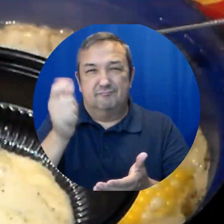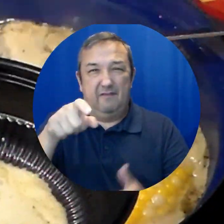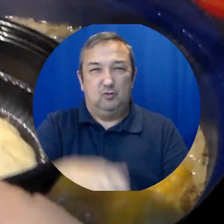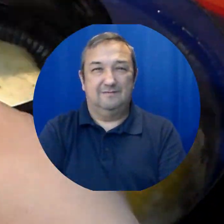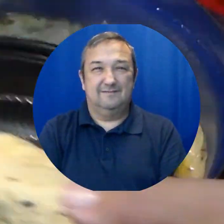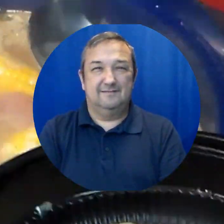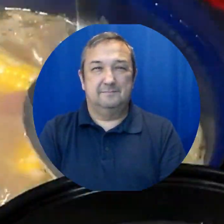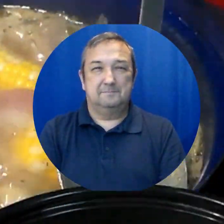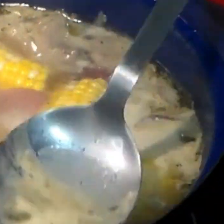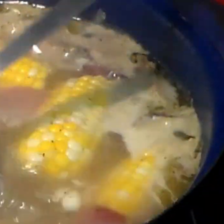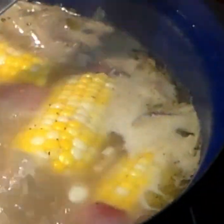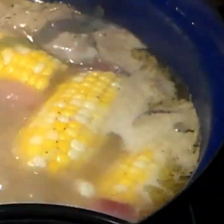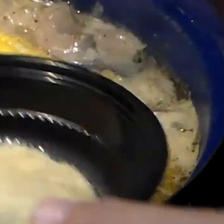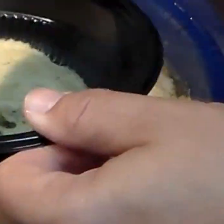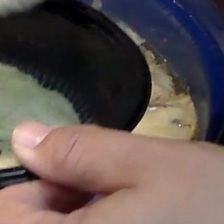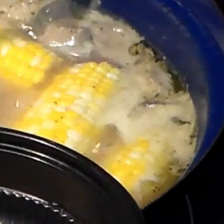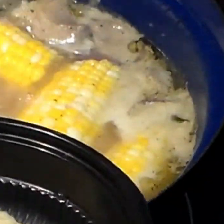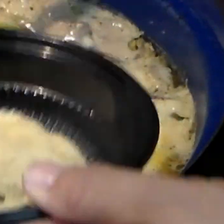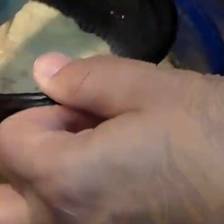that stuff out of there.